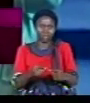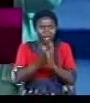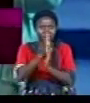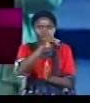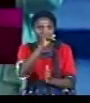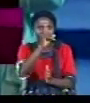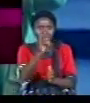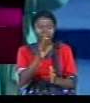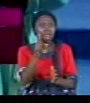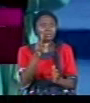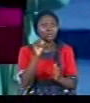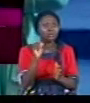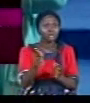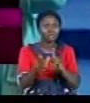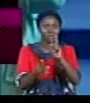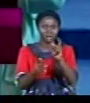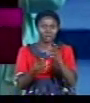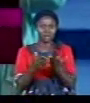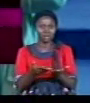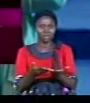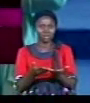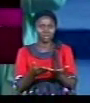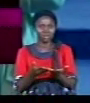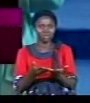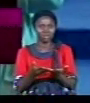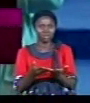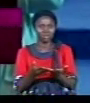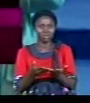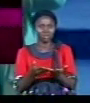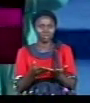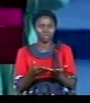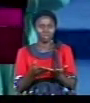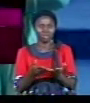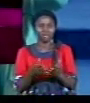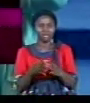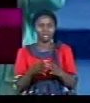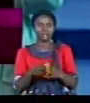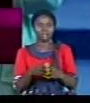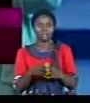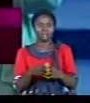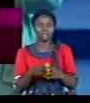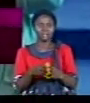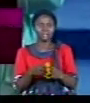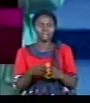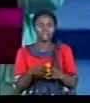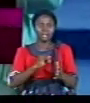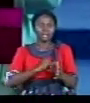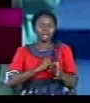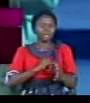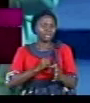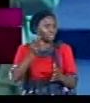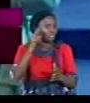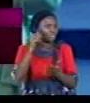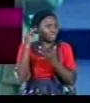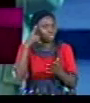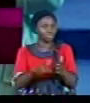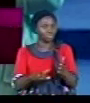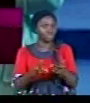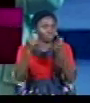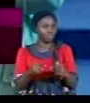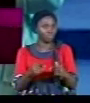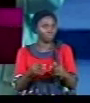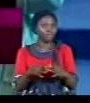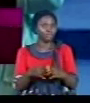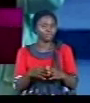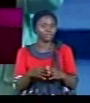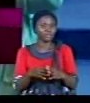over our things to them so they won't look for us after the GS ministration. She said, everything is okay.